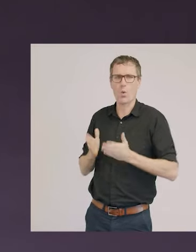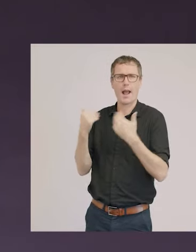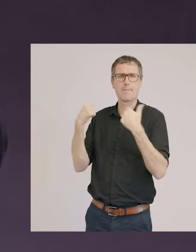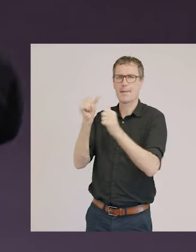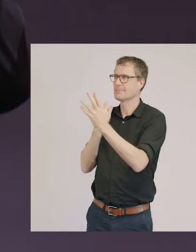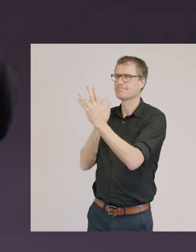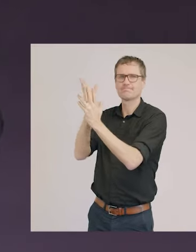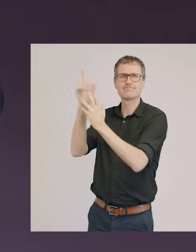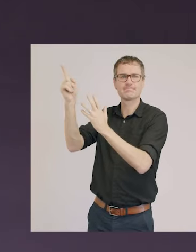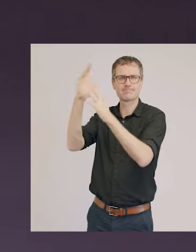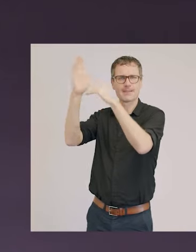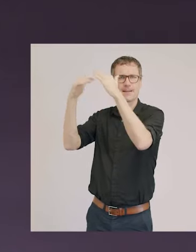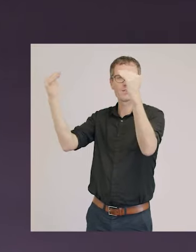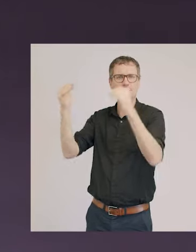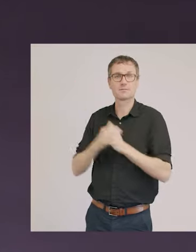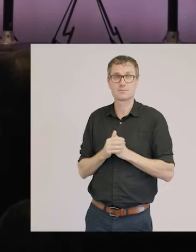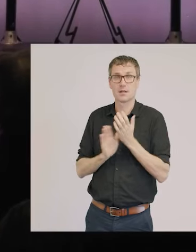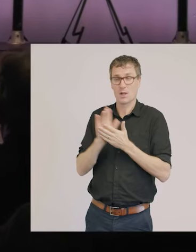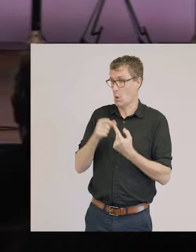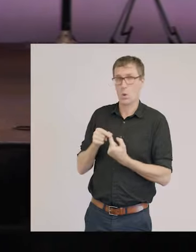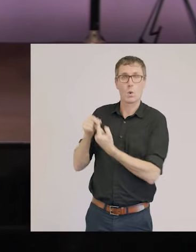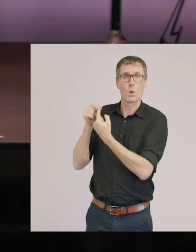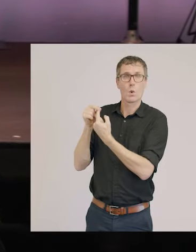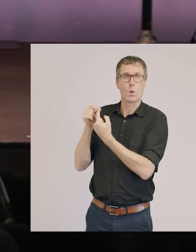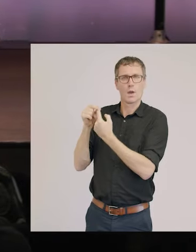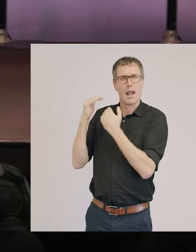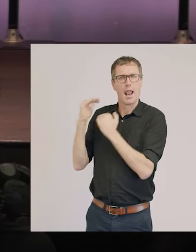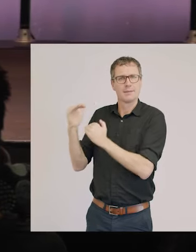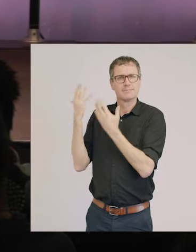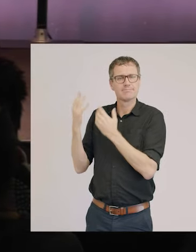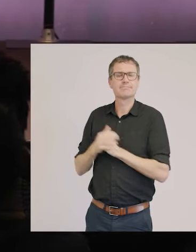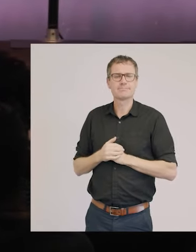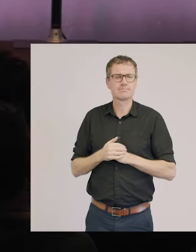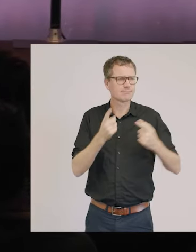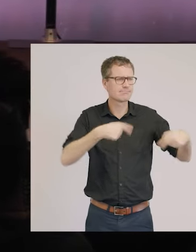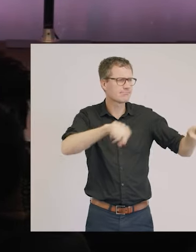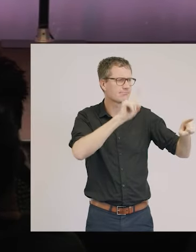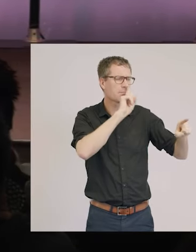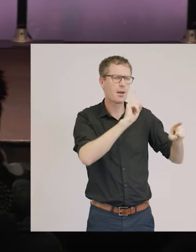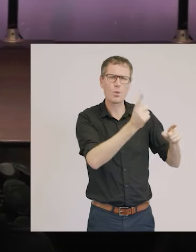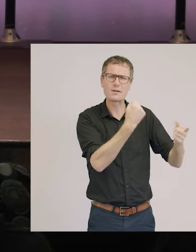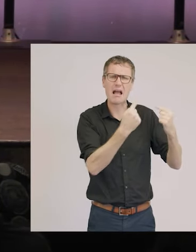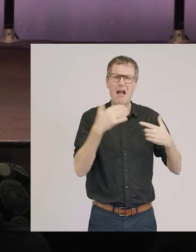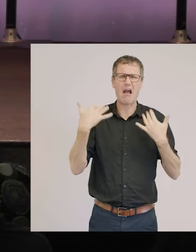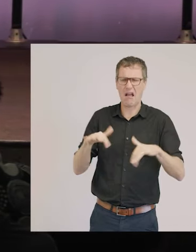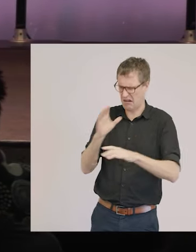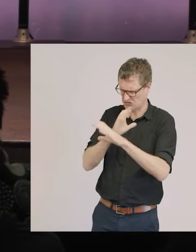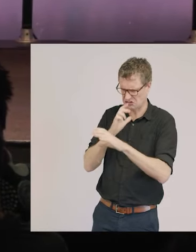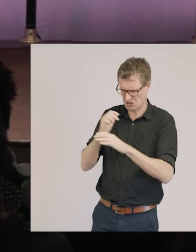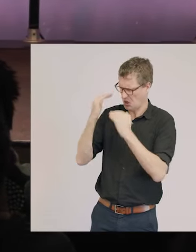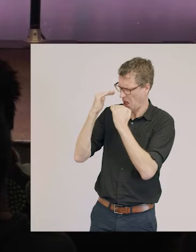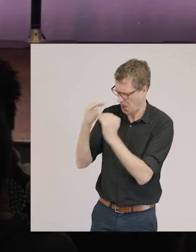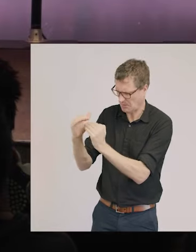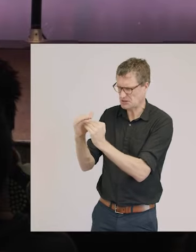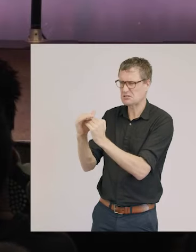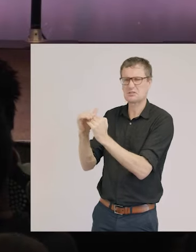any of the other names. It's just Jesus. It's very exclusive. So when people accuse us of, you know,